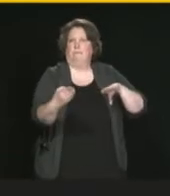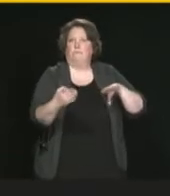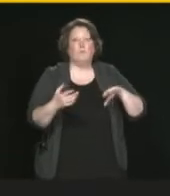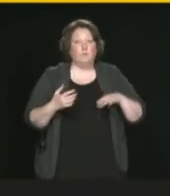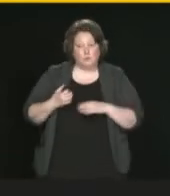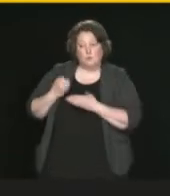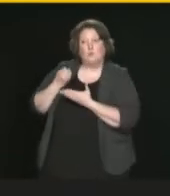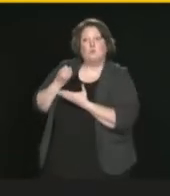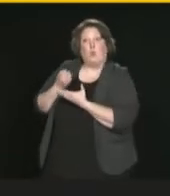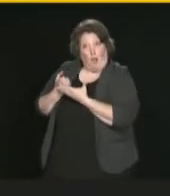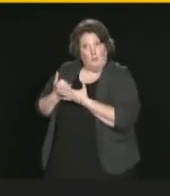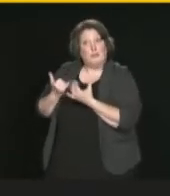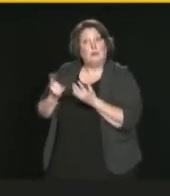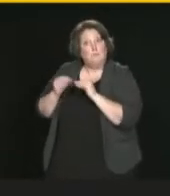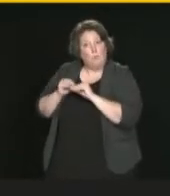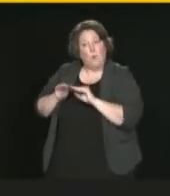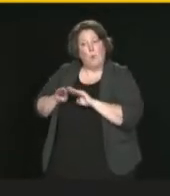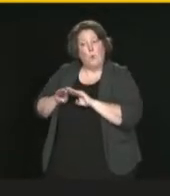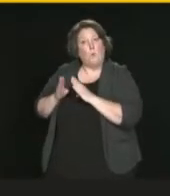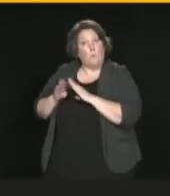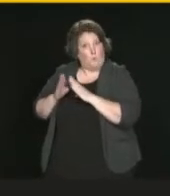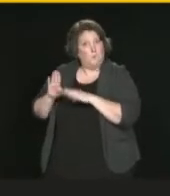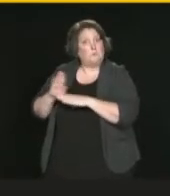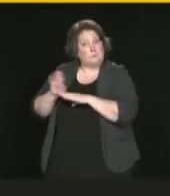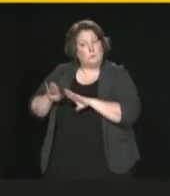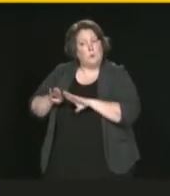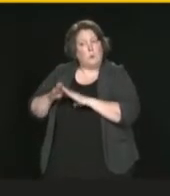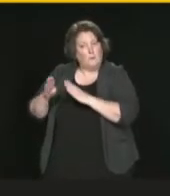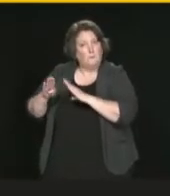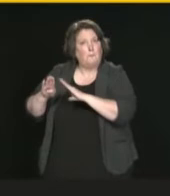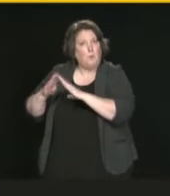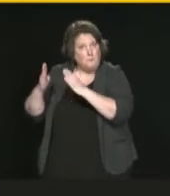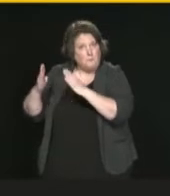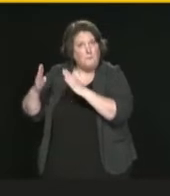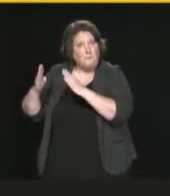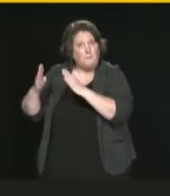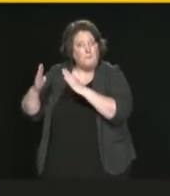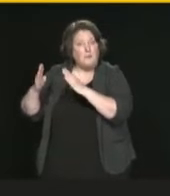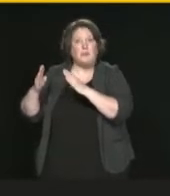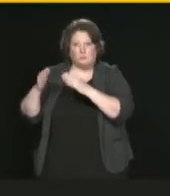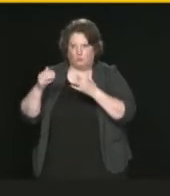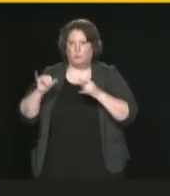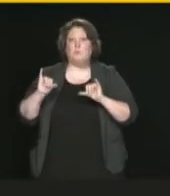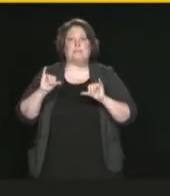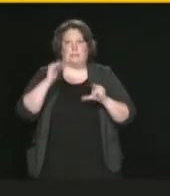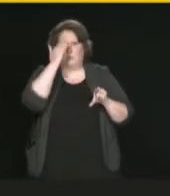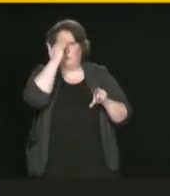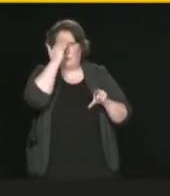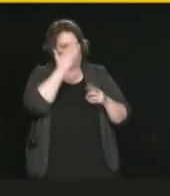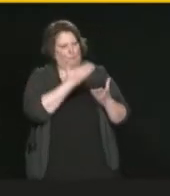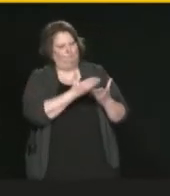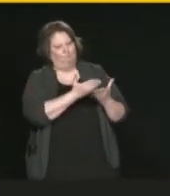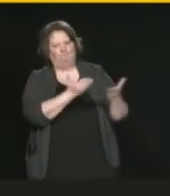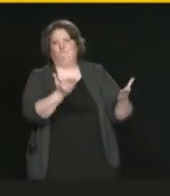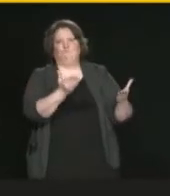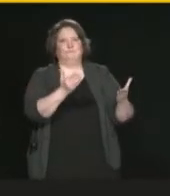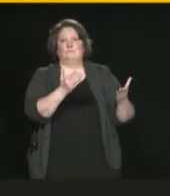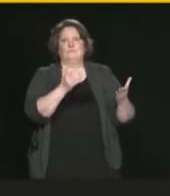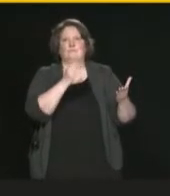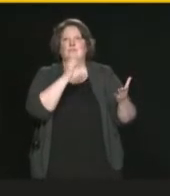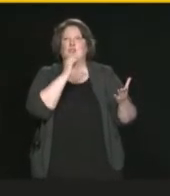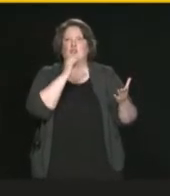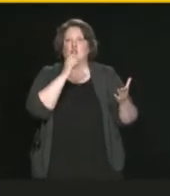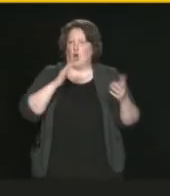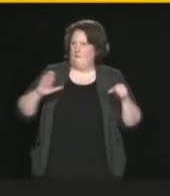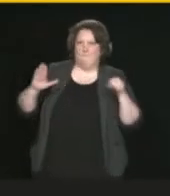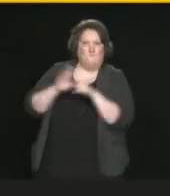is starting to reopen now, we are fully aware of the fact that not all jobs will be coming back right now. People will continue